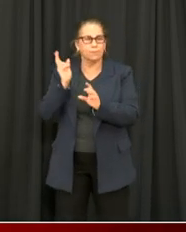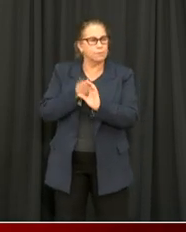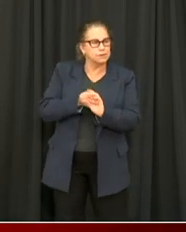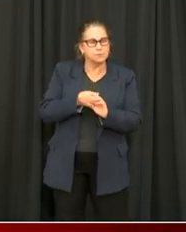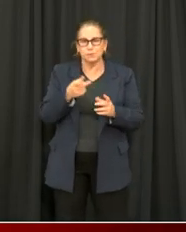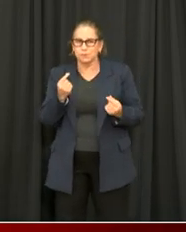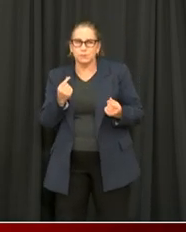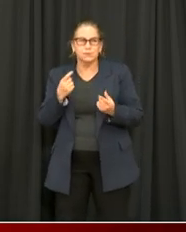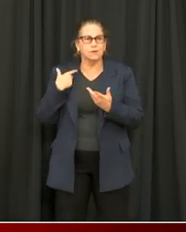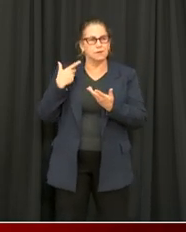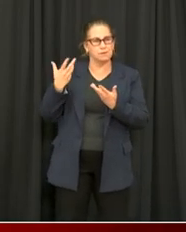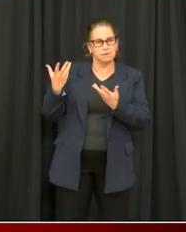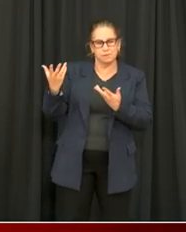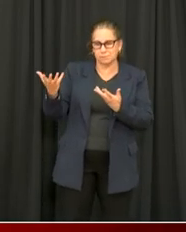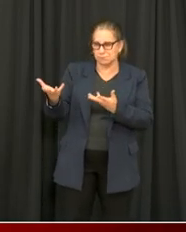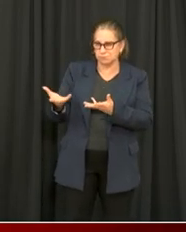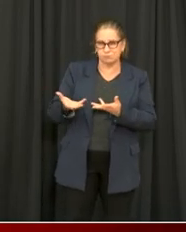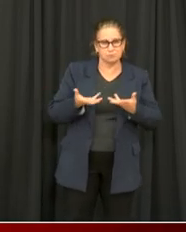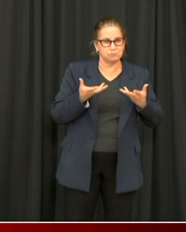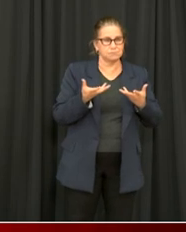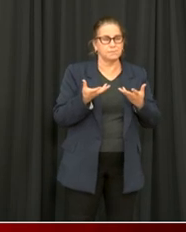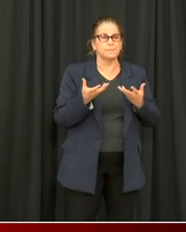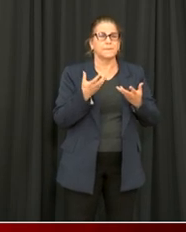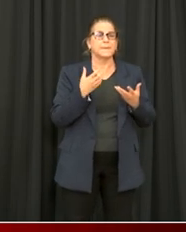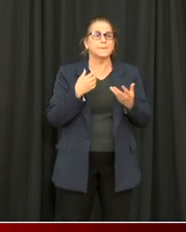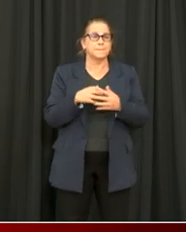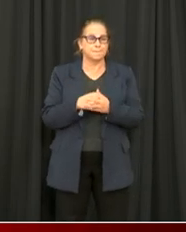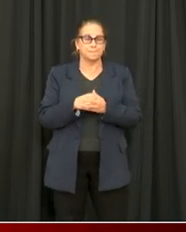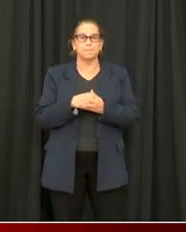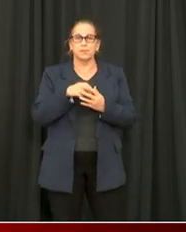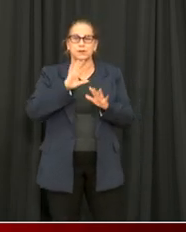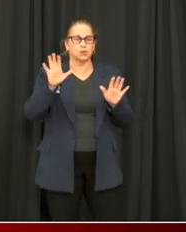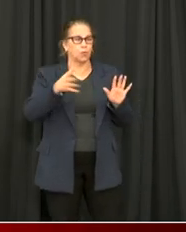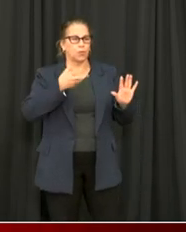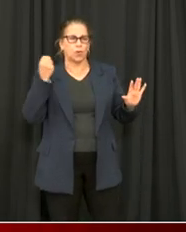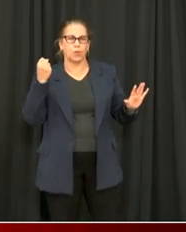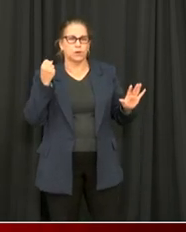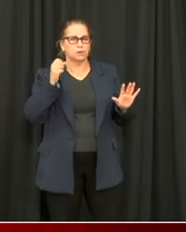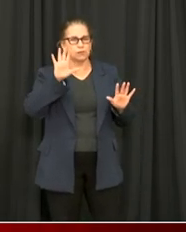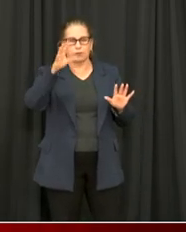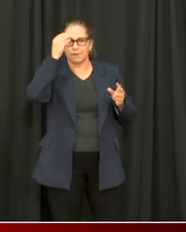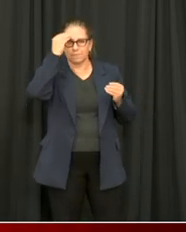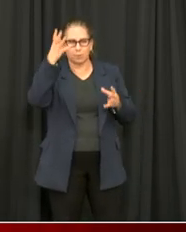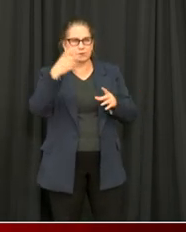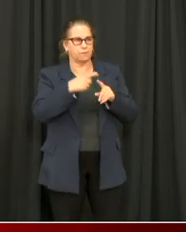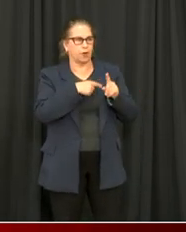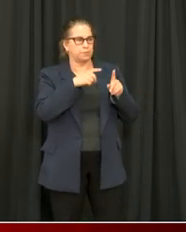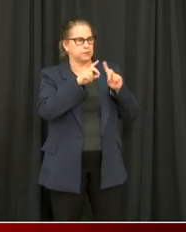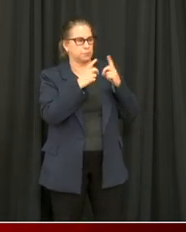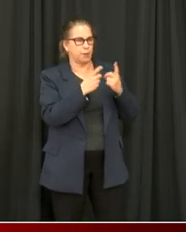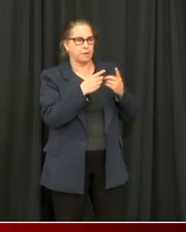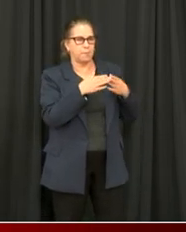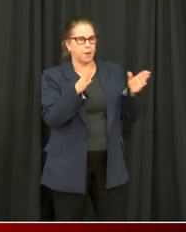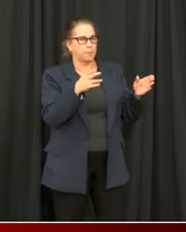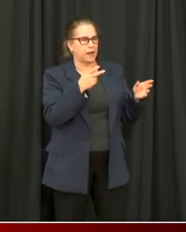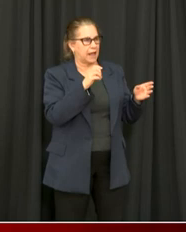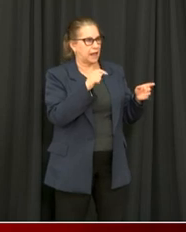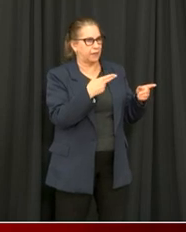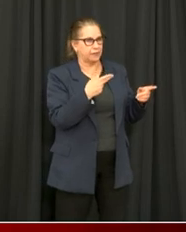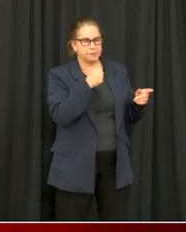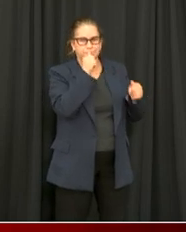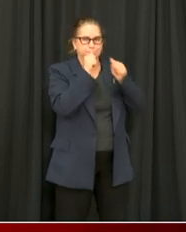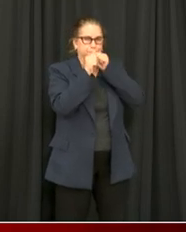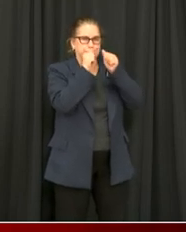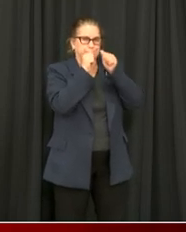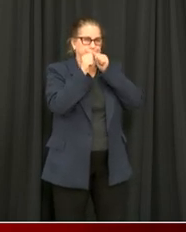to withhold that activity from a public health authority that could cause stigma from that activity. If